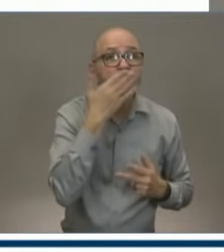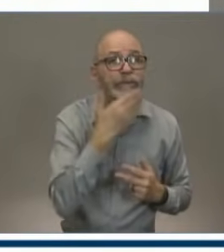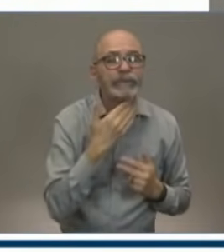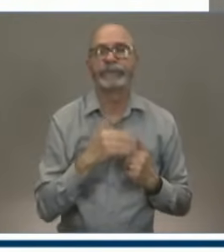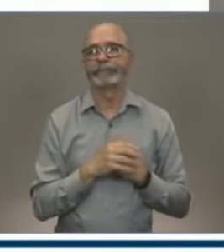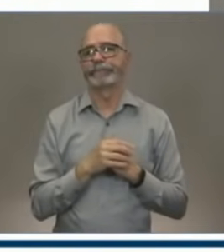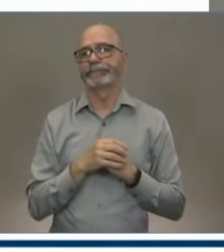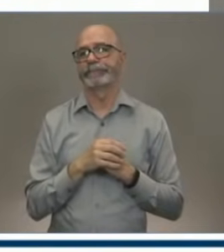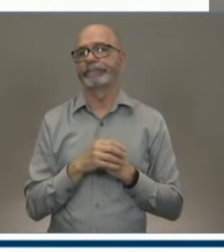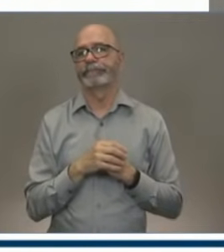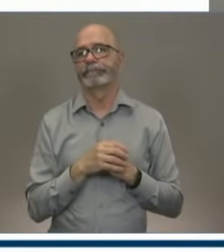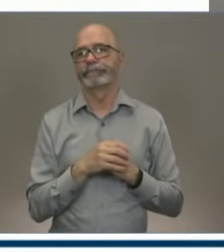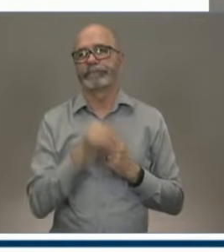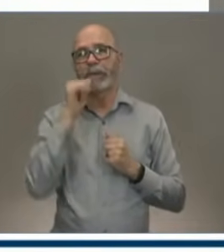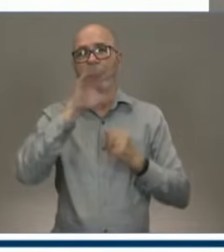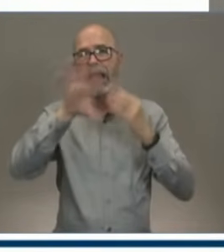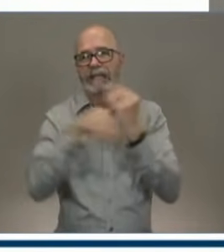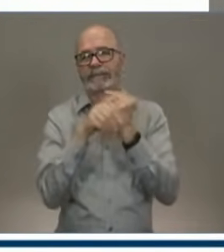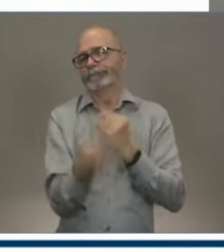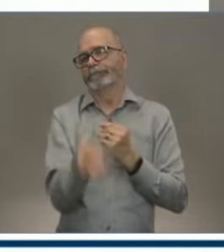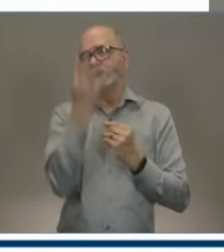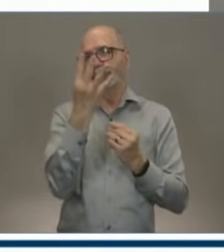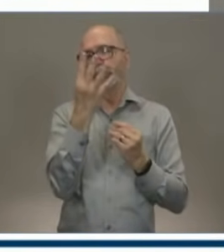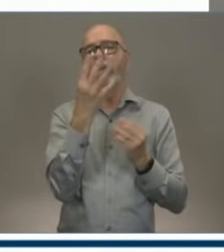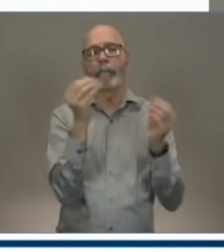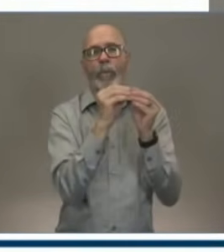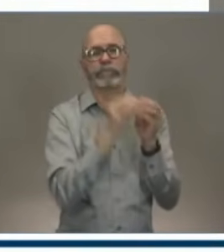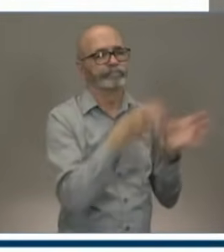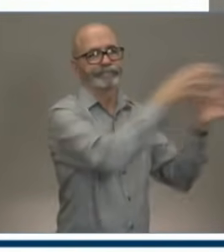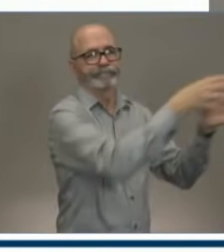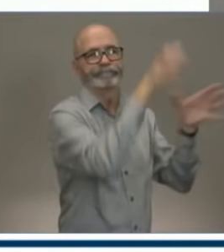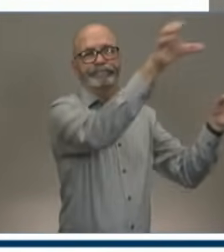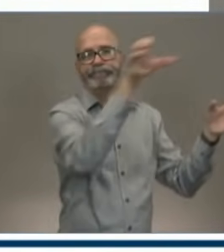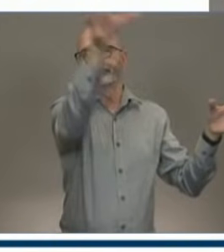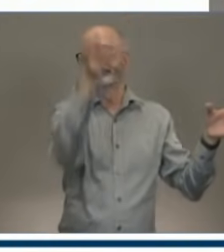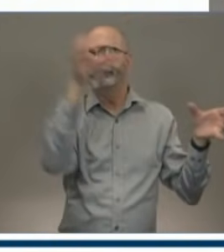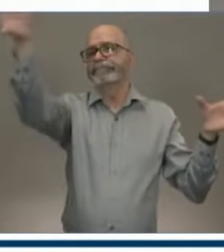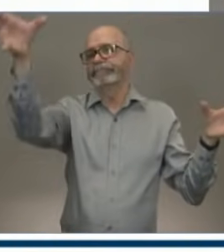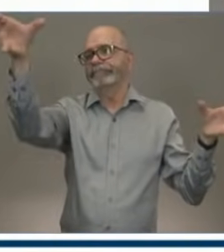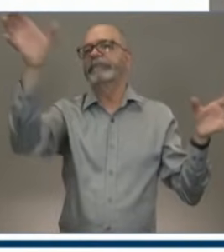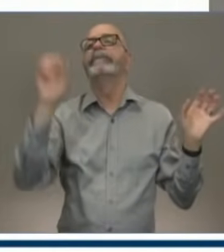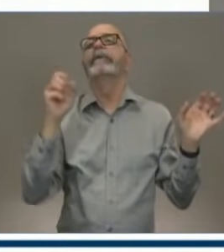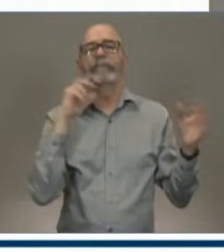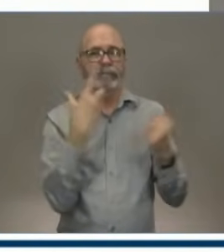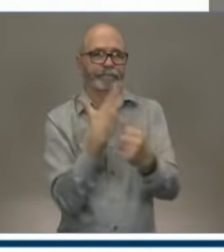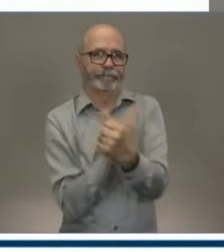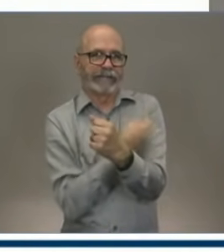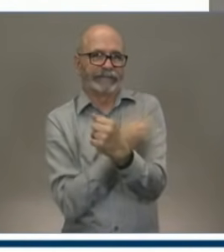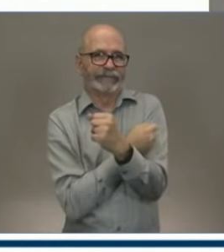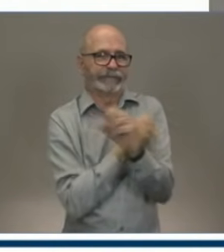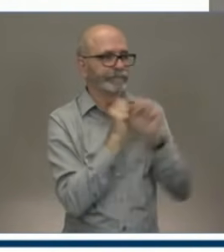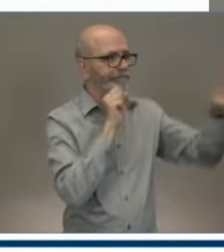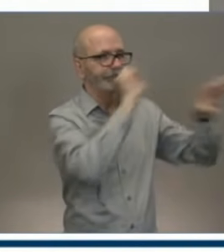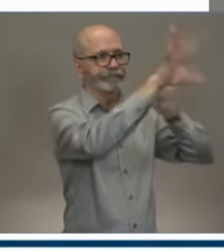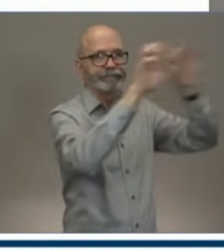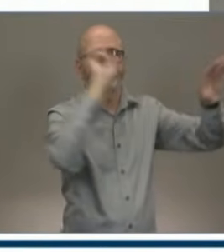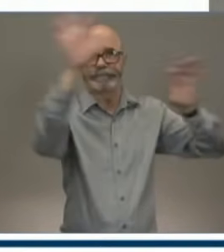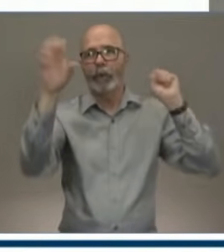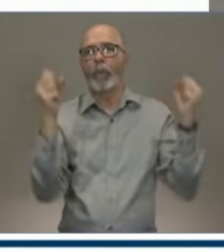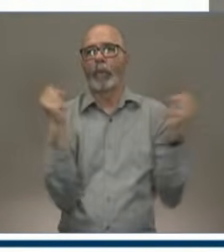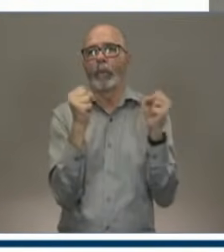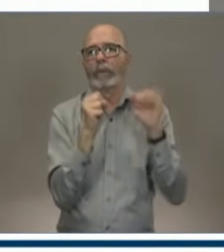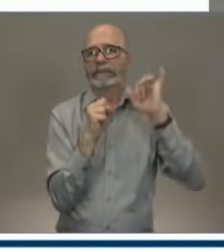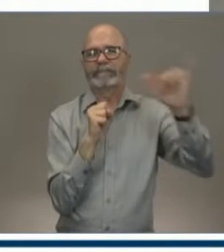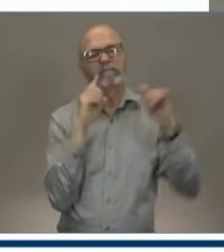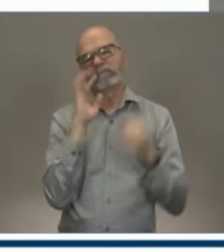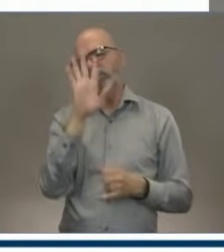sites that will be able to start receiving and administering vaccine early in February. So up